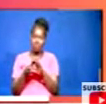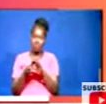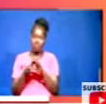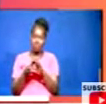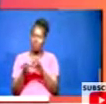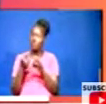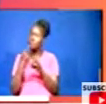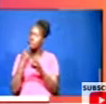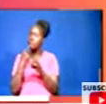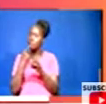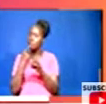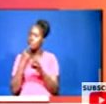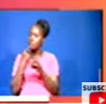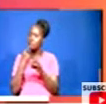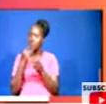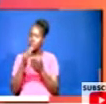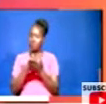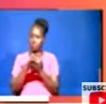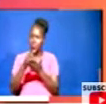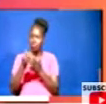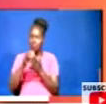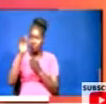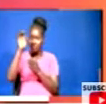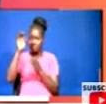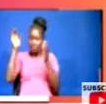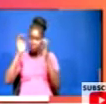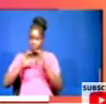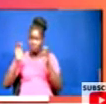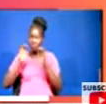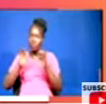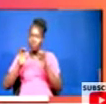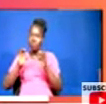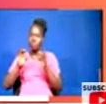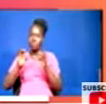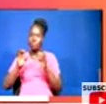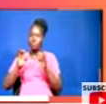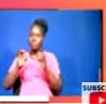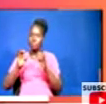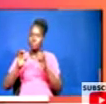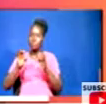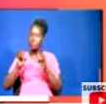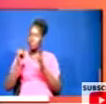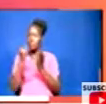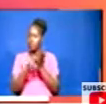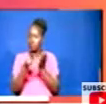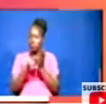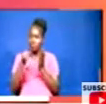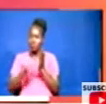Turkana, bringing a segment from Ethiopia around the Lake Turkana area, from Uganda, from South